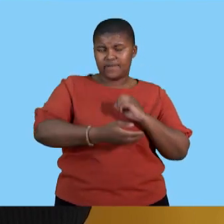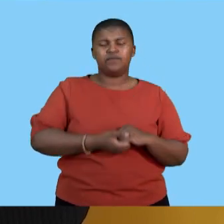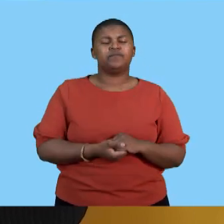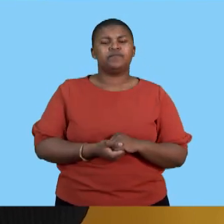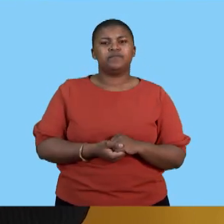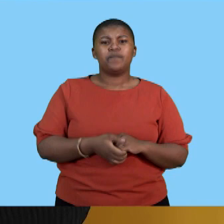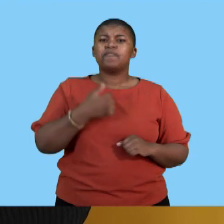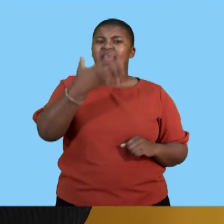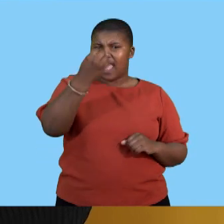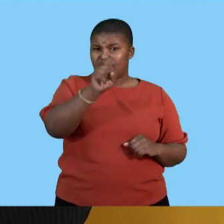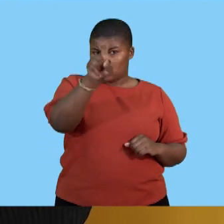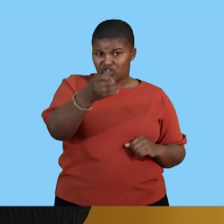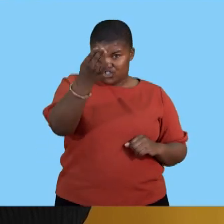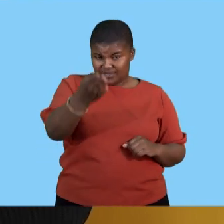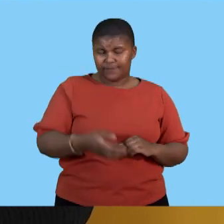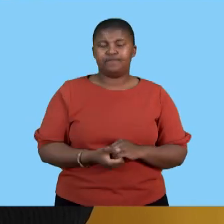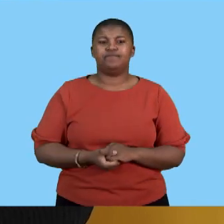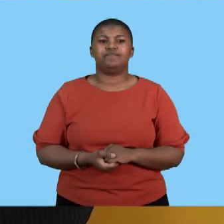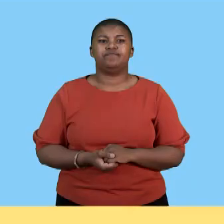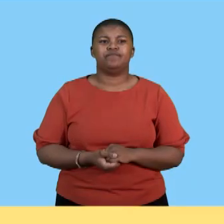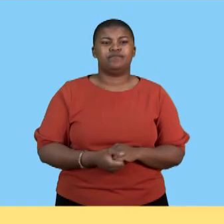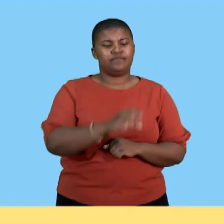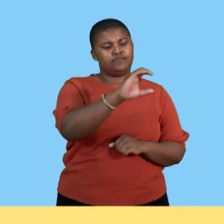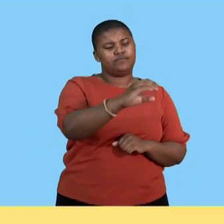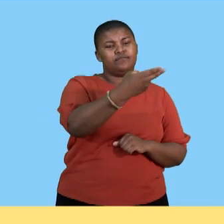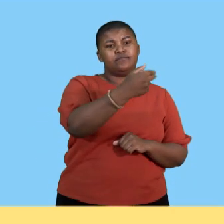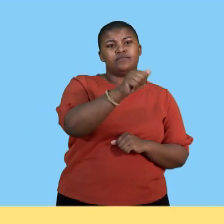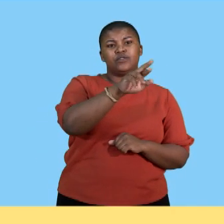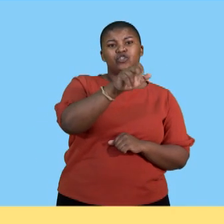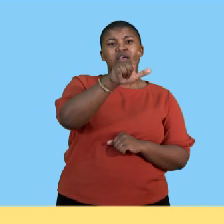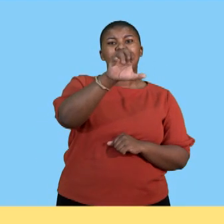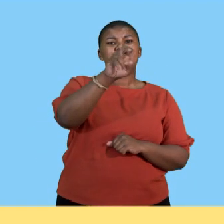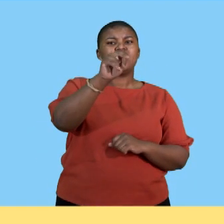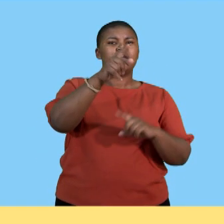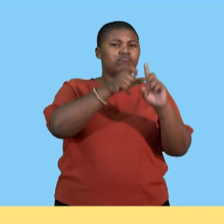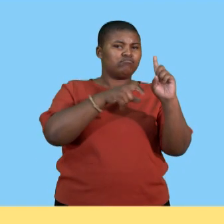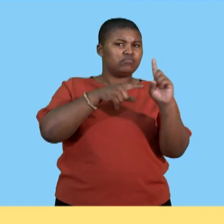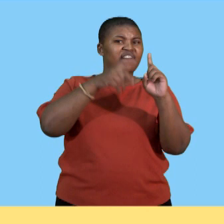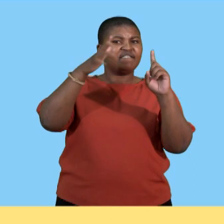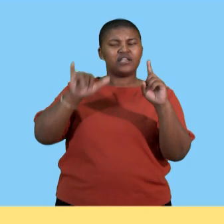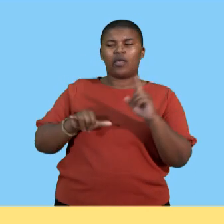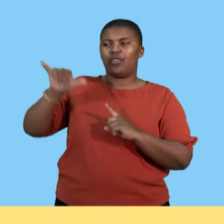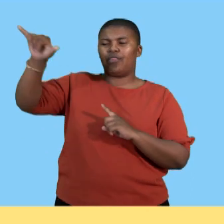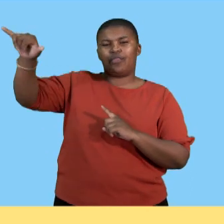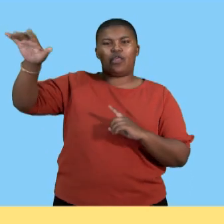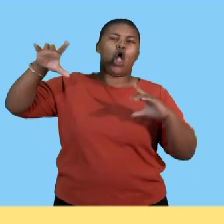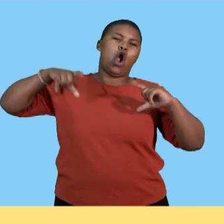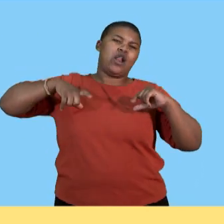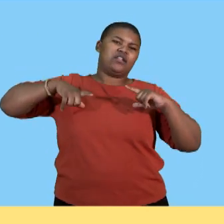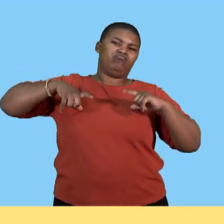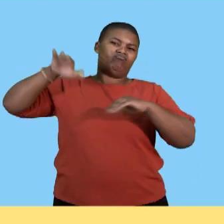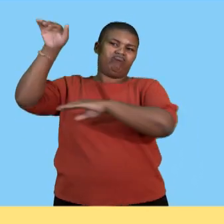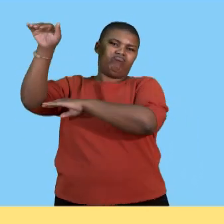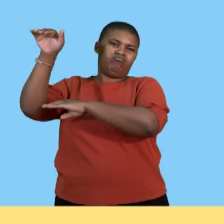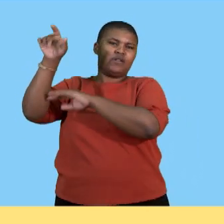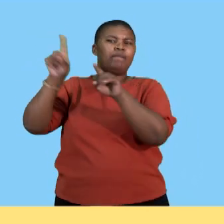have an application question for you, and it reads, Charlene, the accountant at Great Traders, has traveled overseas on holiday. She has not been